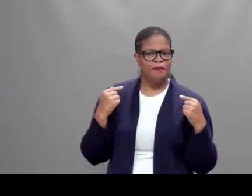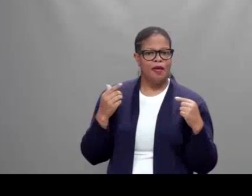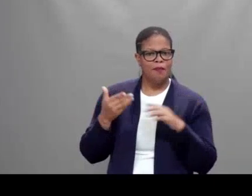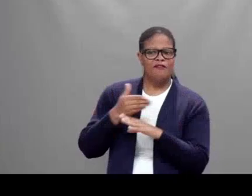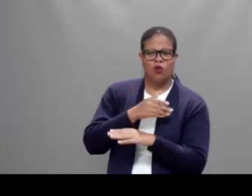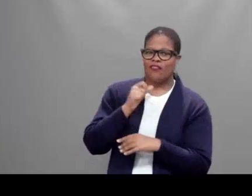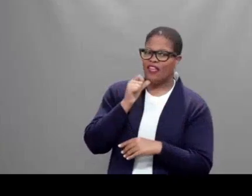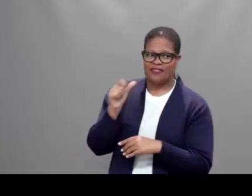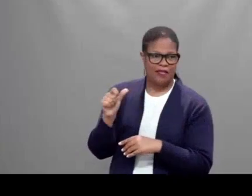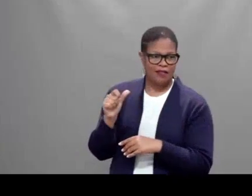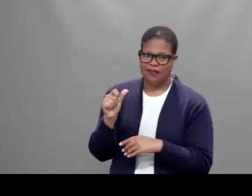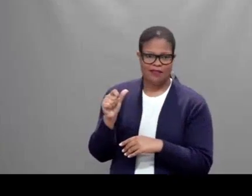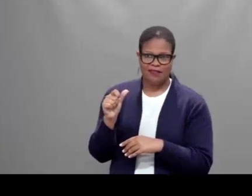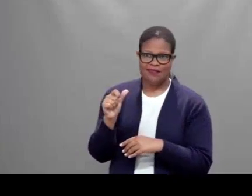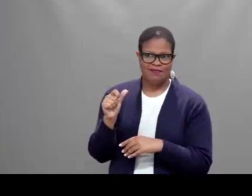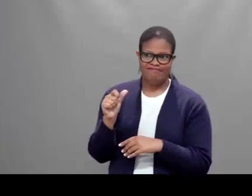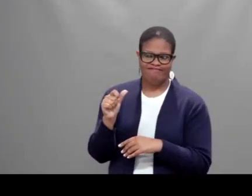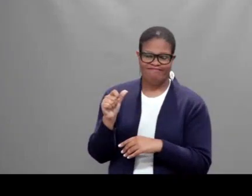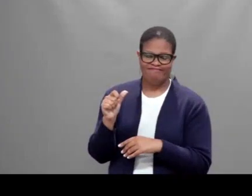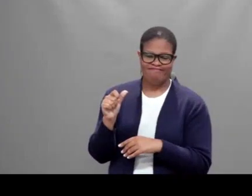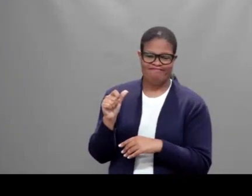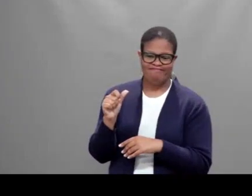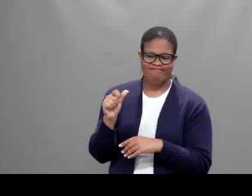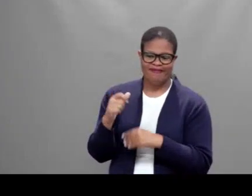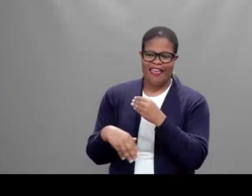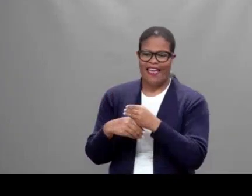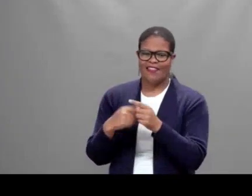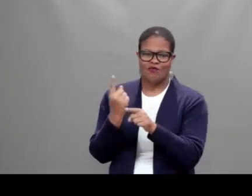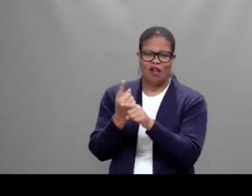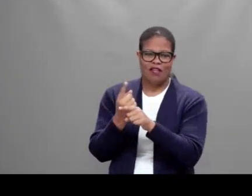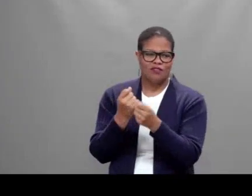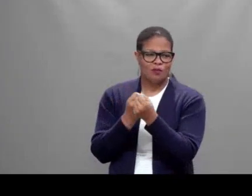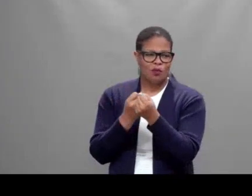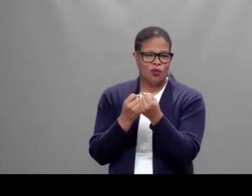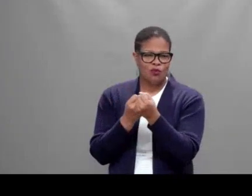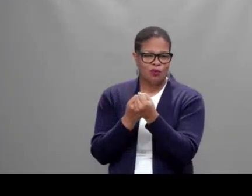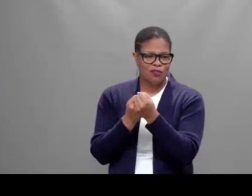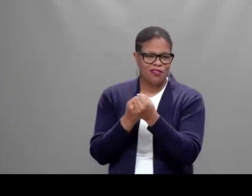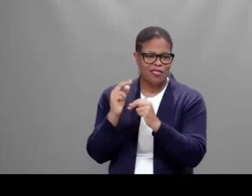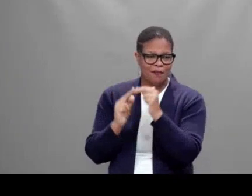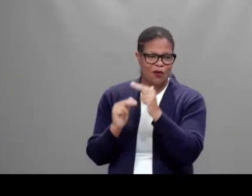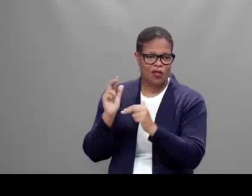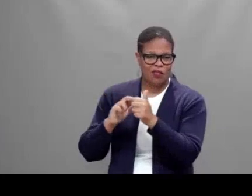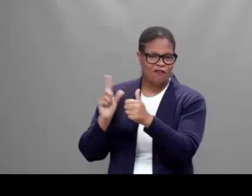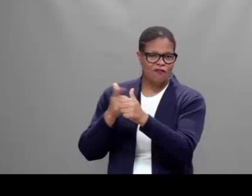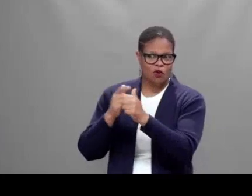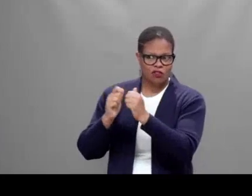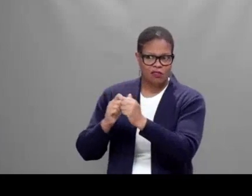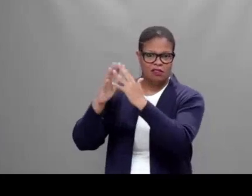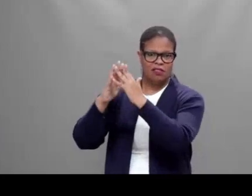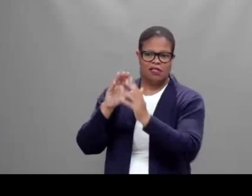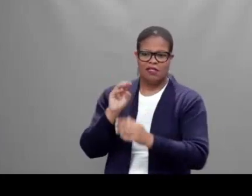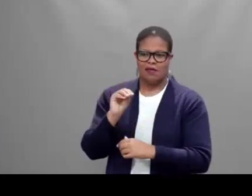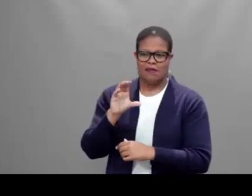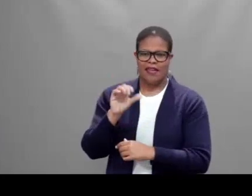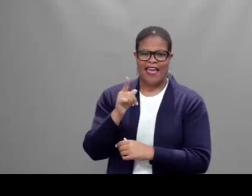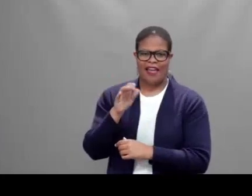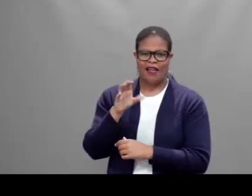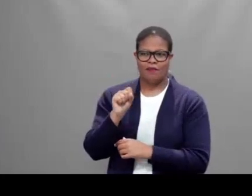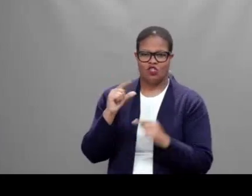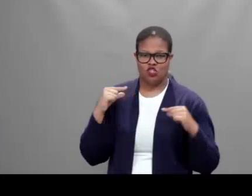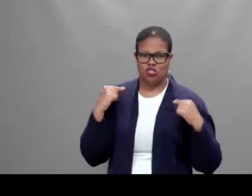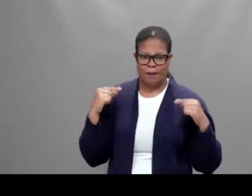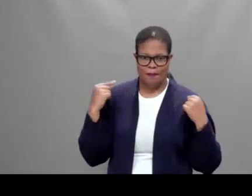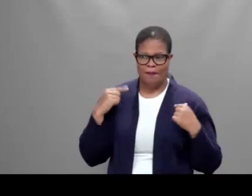didn't put the right supports in the building whenever they originally built the McAdams gym